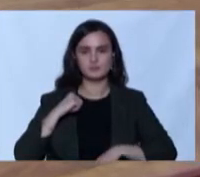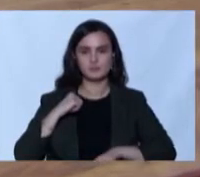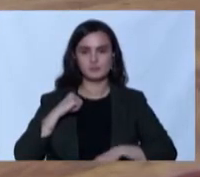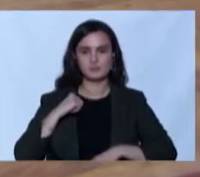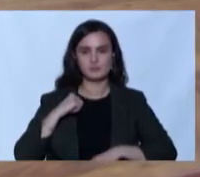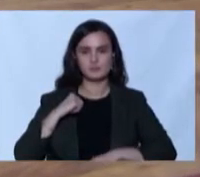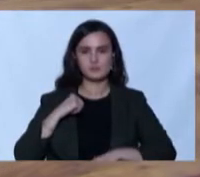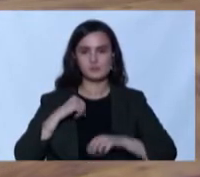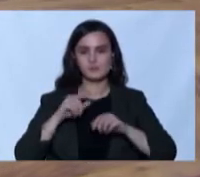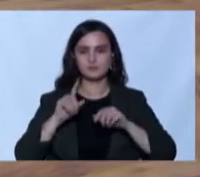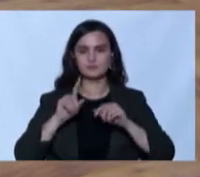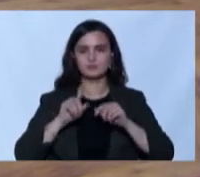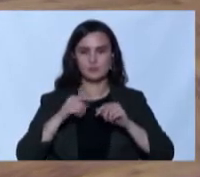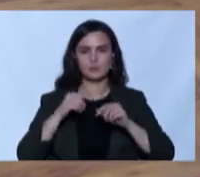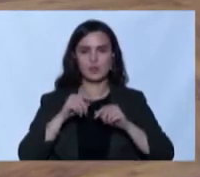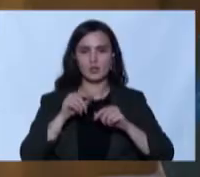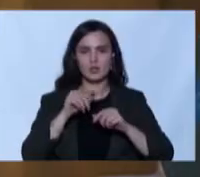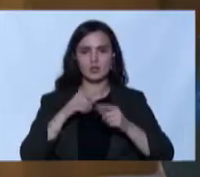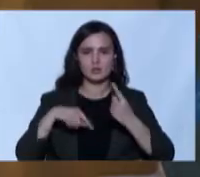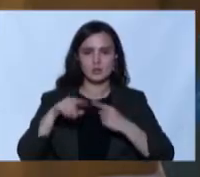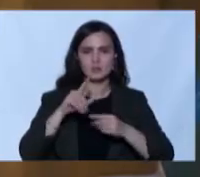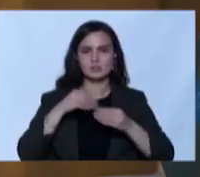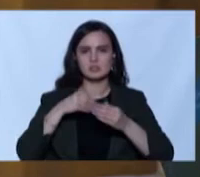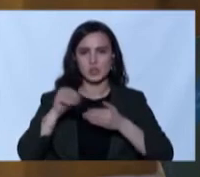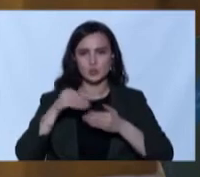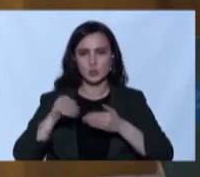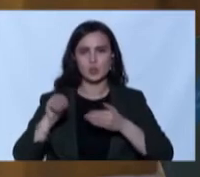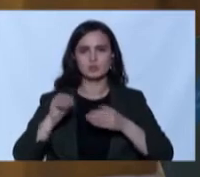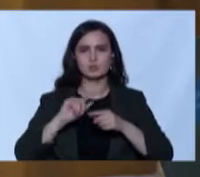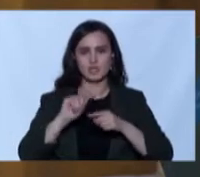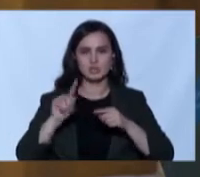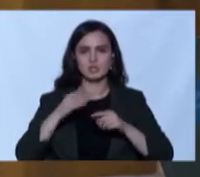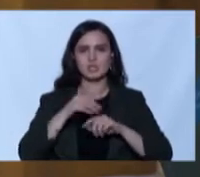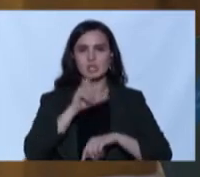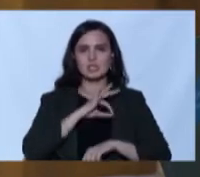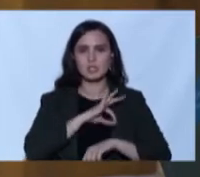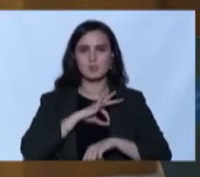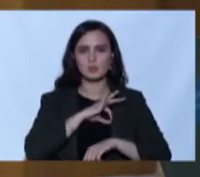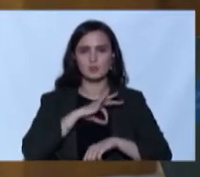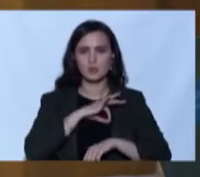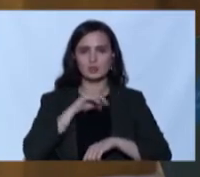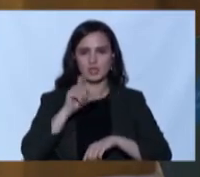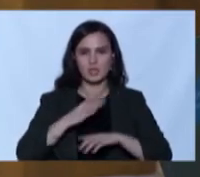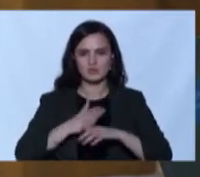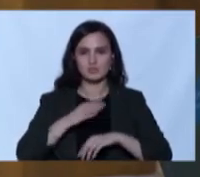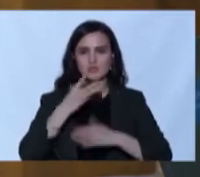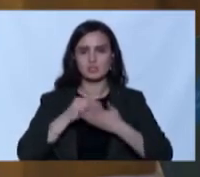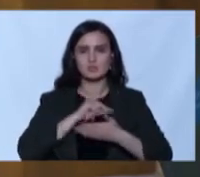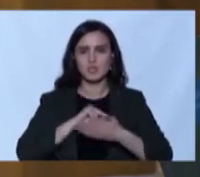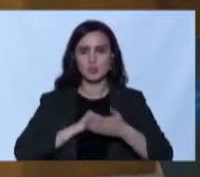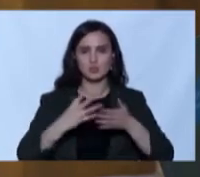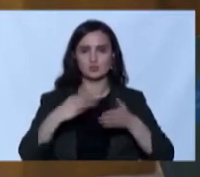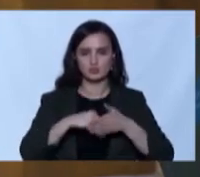arranging for things to be moved. He's buying real estate. He has lawyers in his employ. He's got real